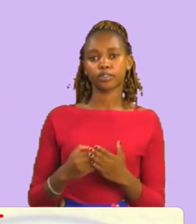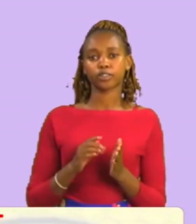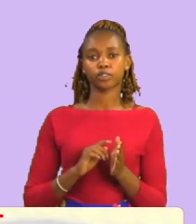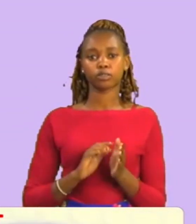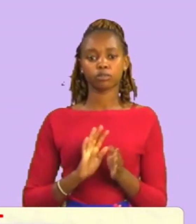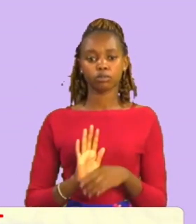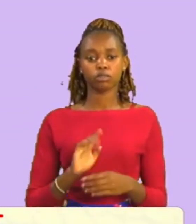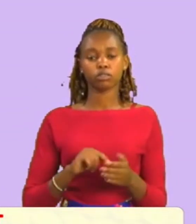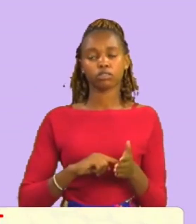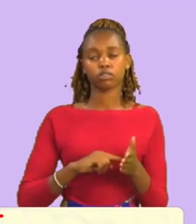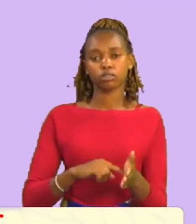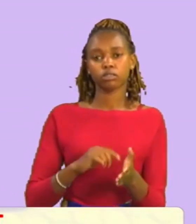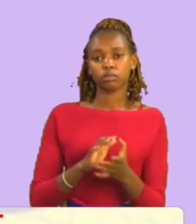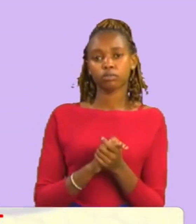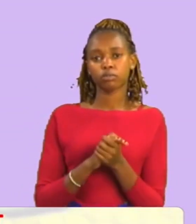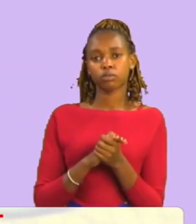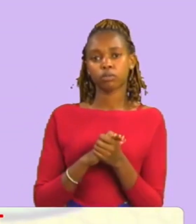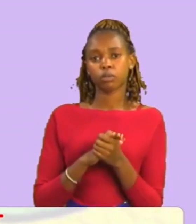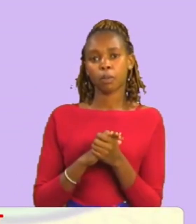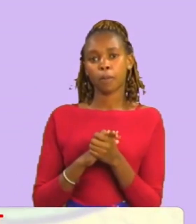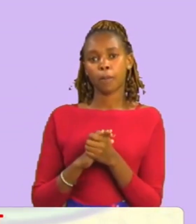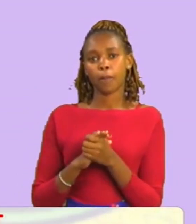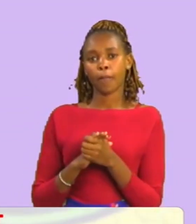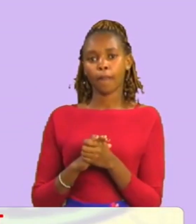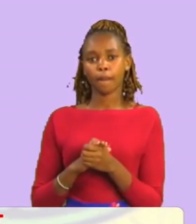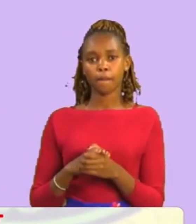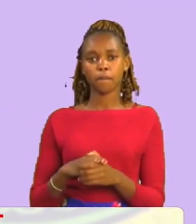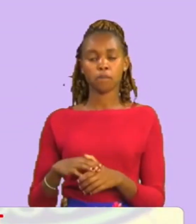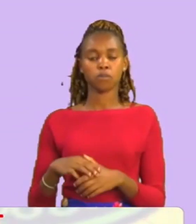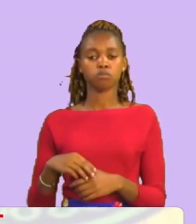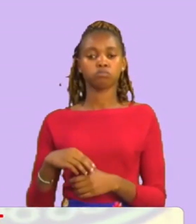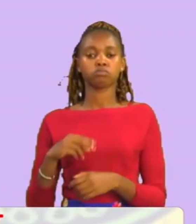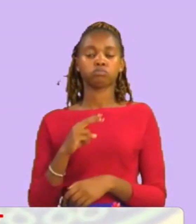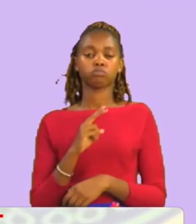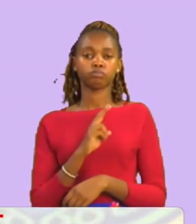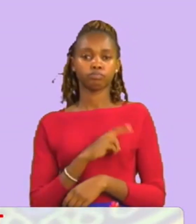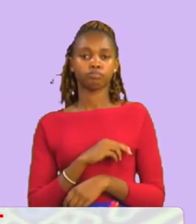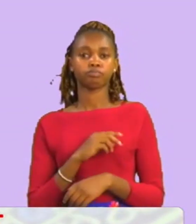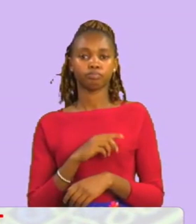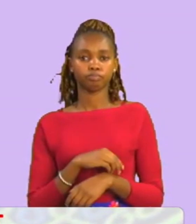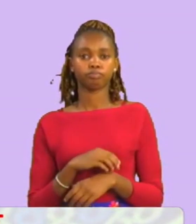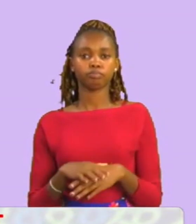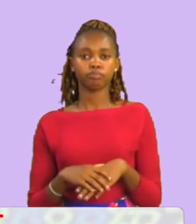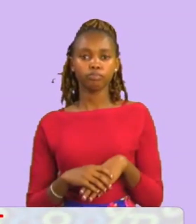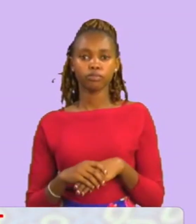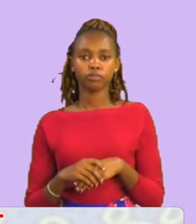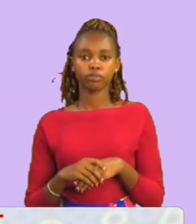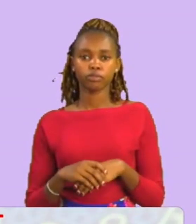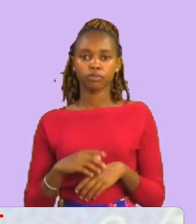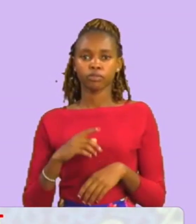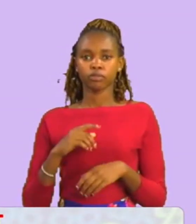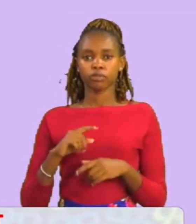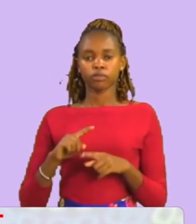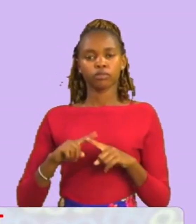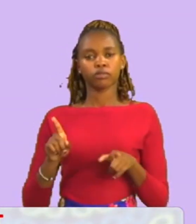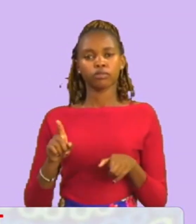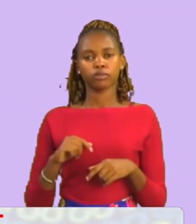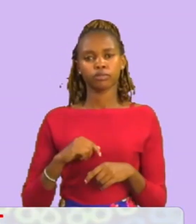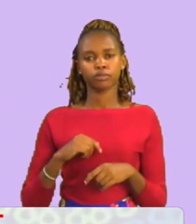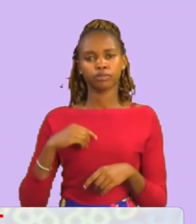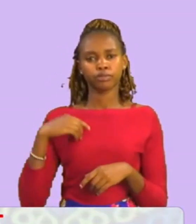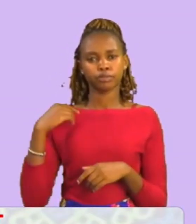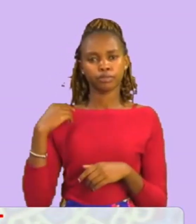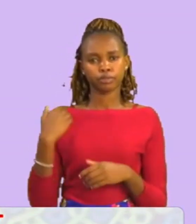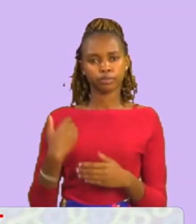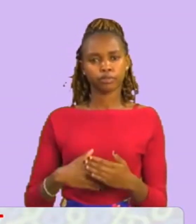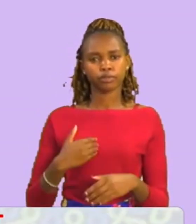hizo. Ni kitu moja, it's uplifting, it's positive because let me tell you umesema pale, you know, lakini big before muendelee, hata mimi